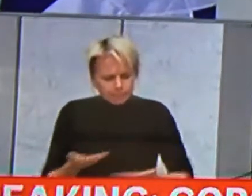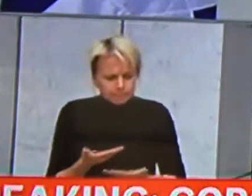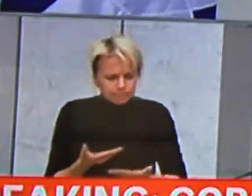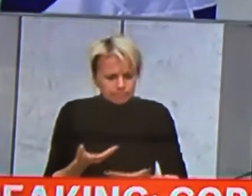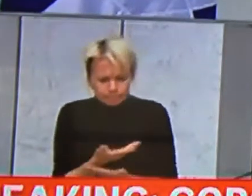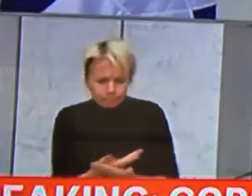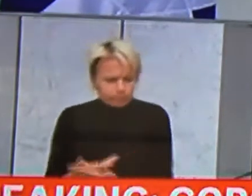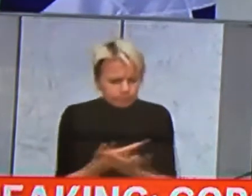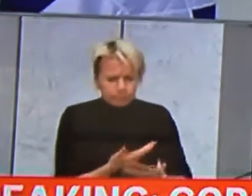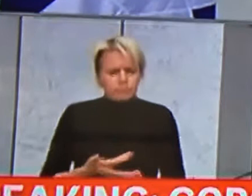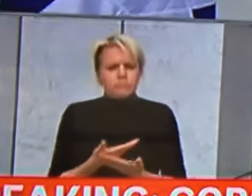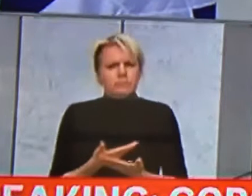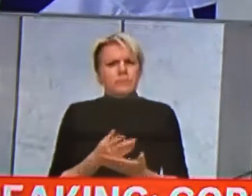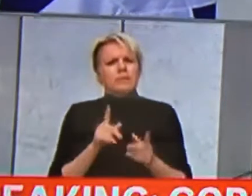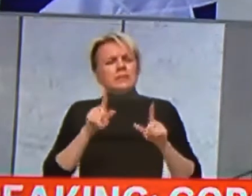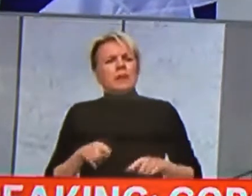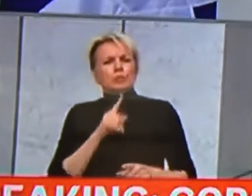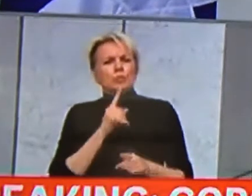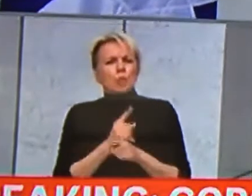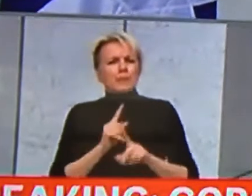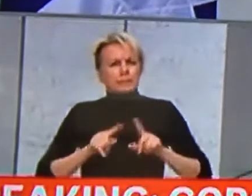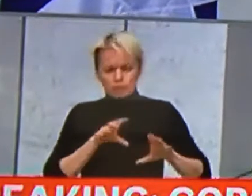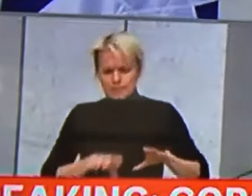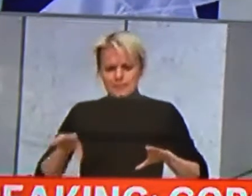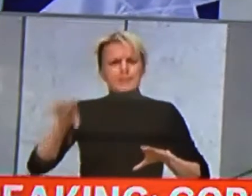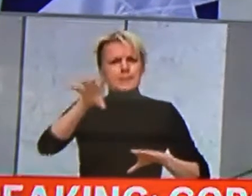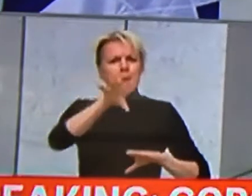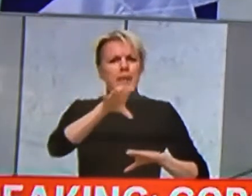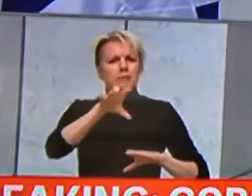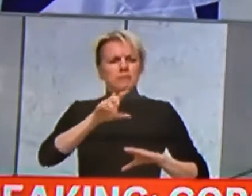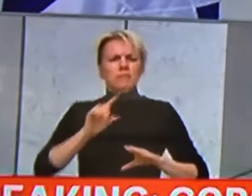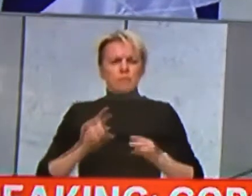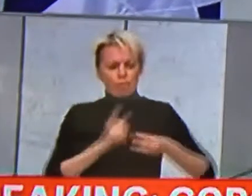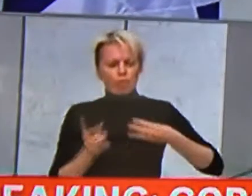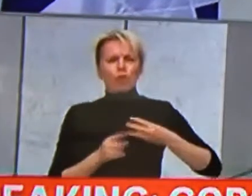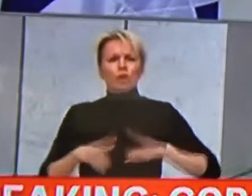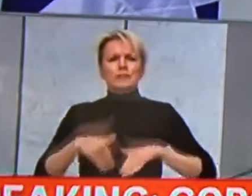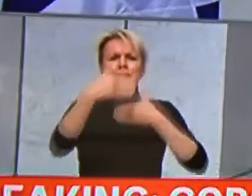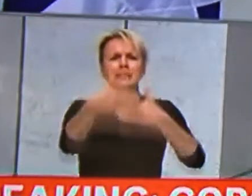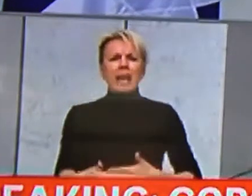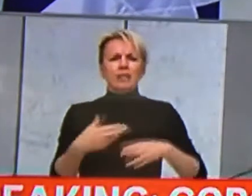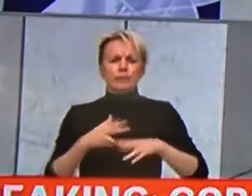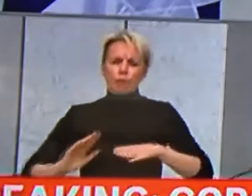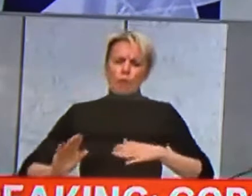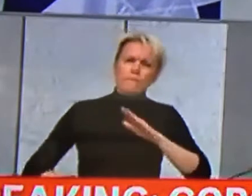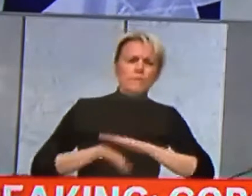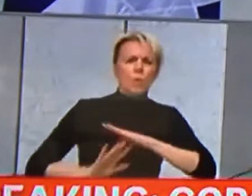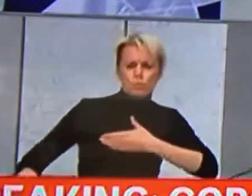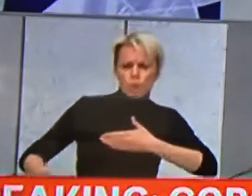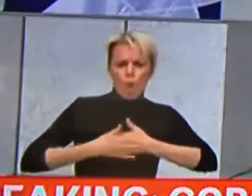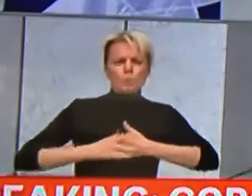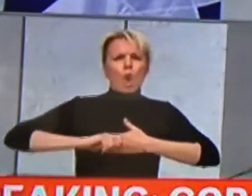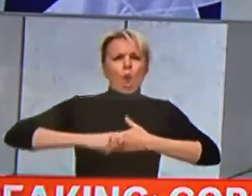three states moving to stage 3 lockdowns or imposing the next phase of restrictions. Were any trigger